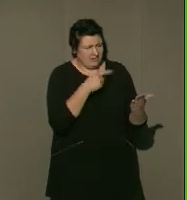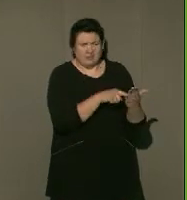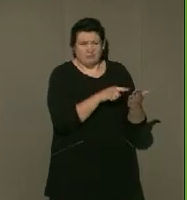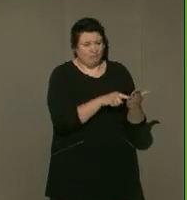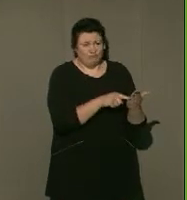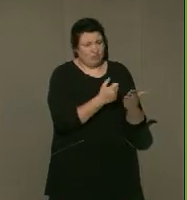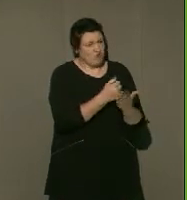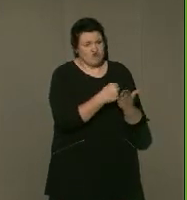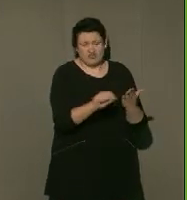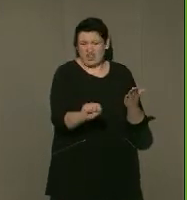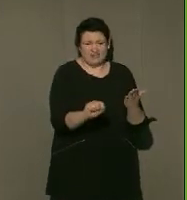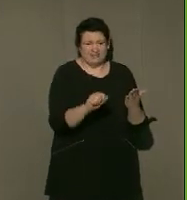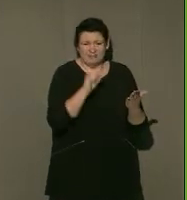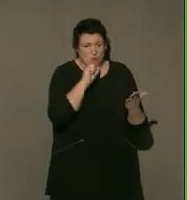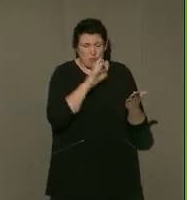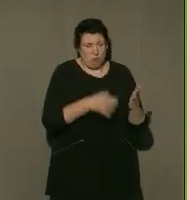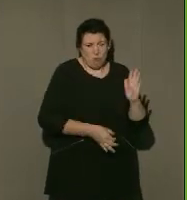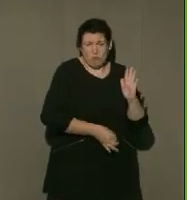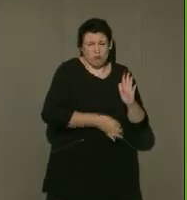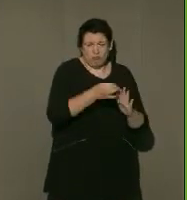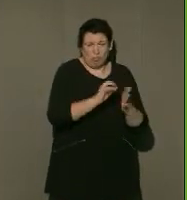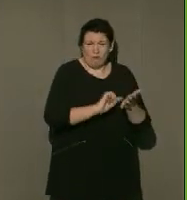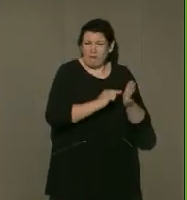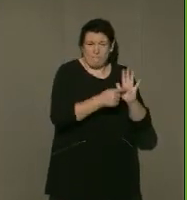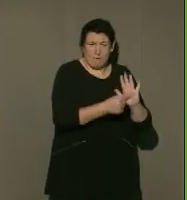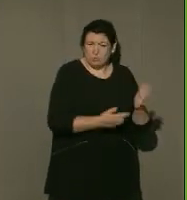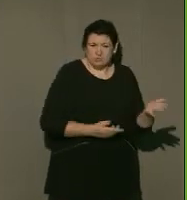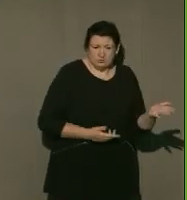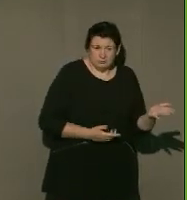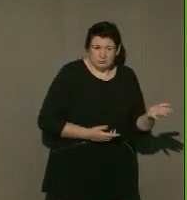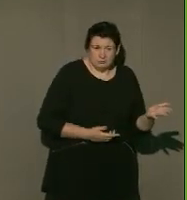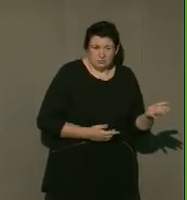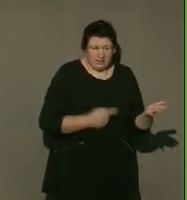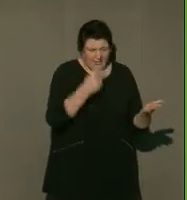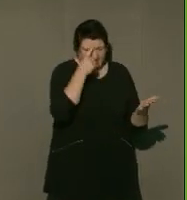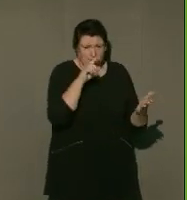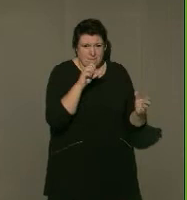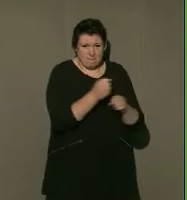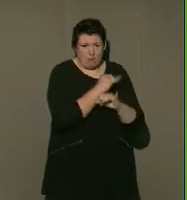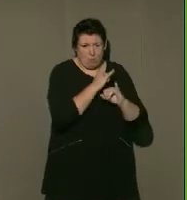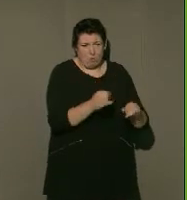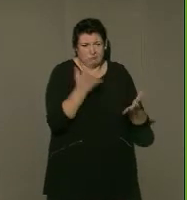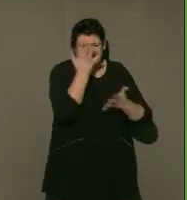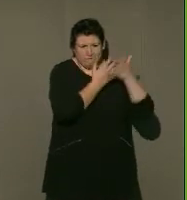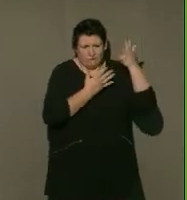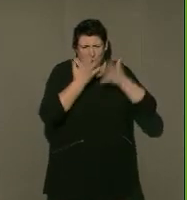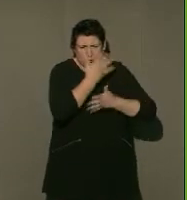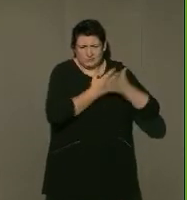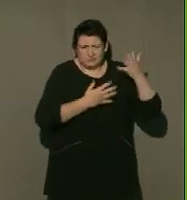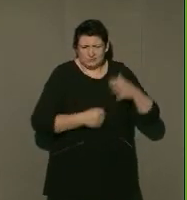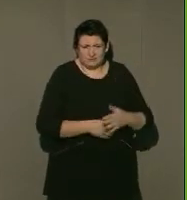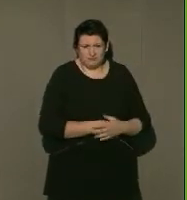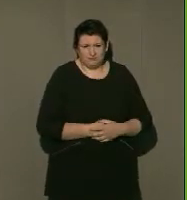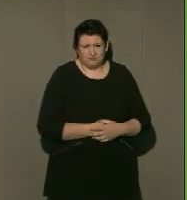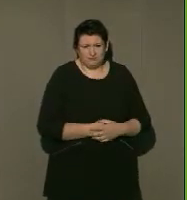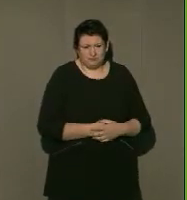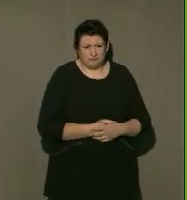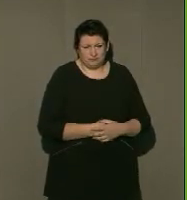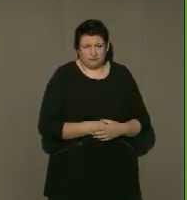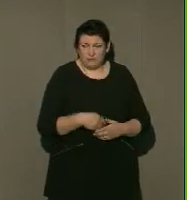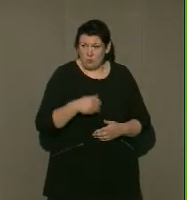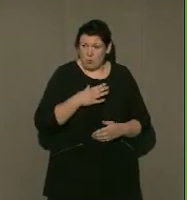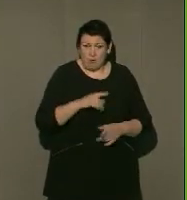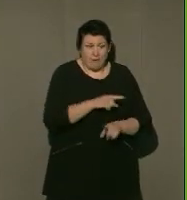not improving the original motion, but confusing it. I would ask all those